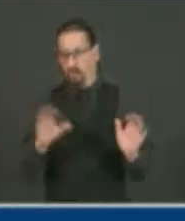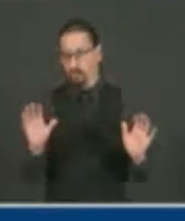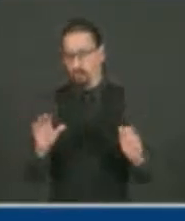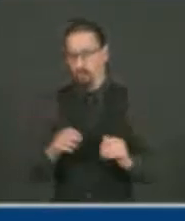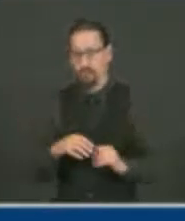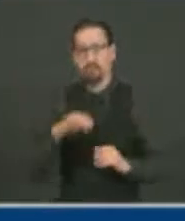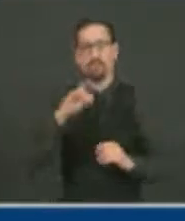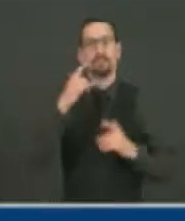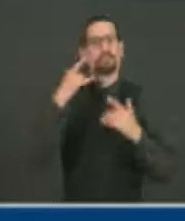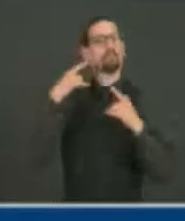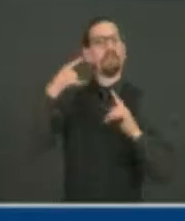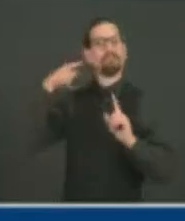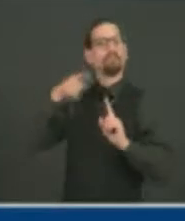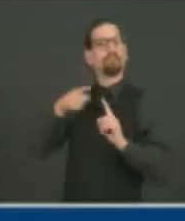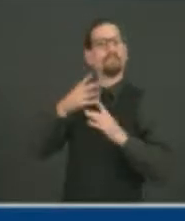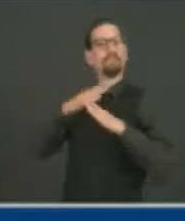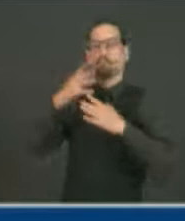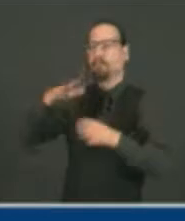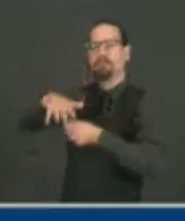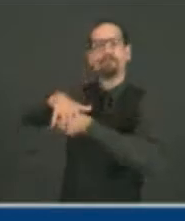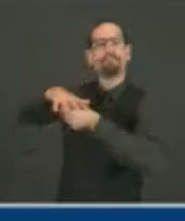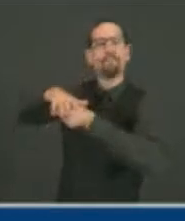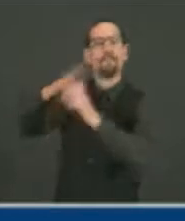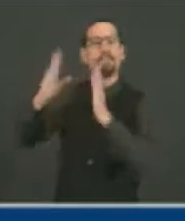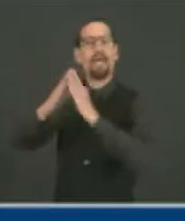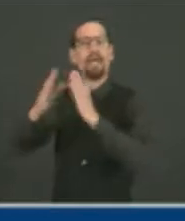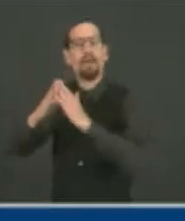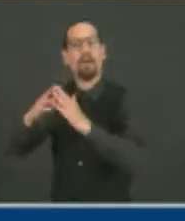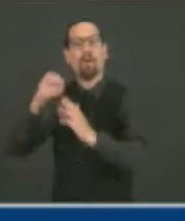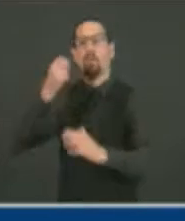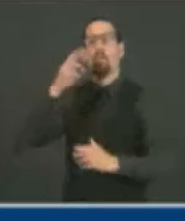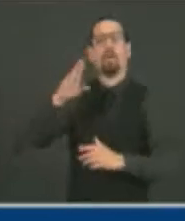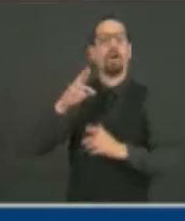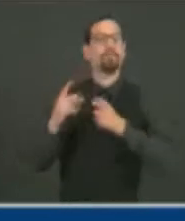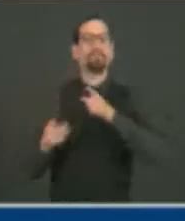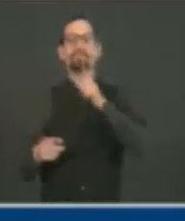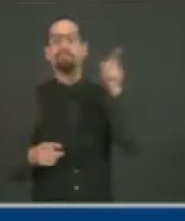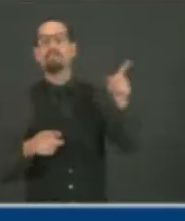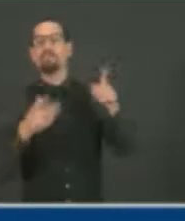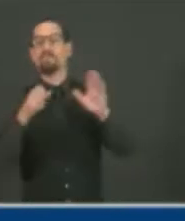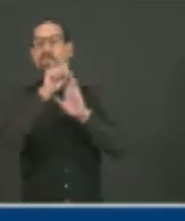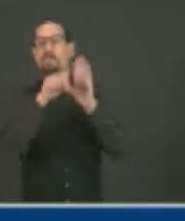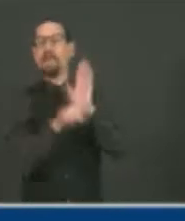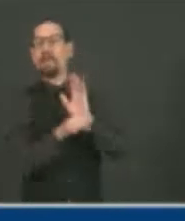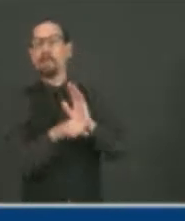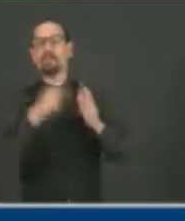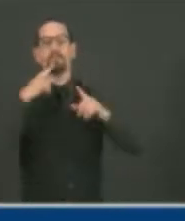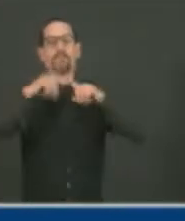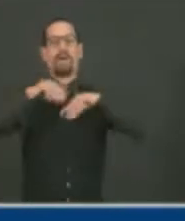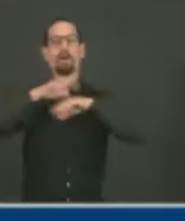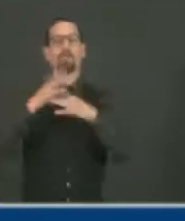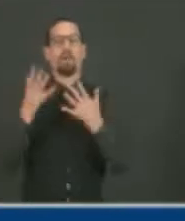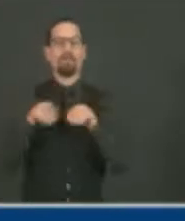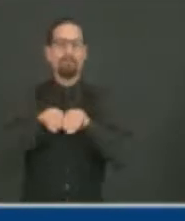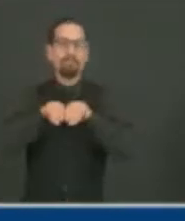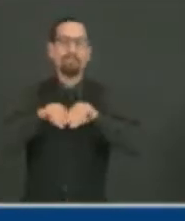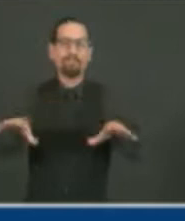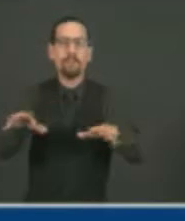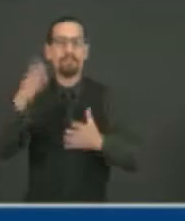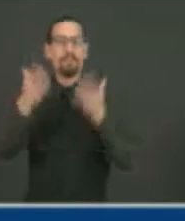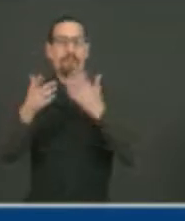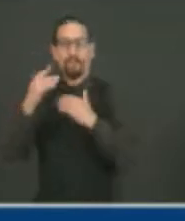once again, including the possibility of moving back a phase. You'll also notice that the red lines correspond